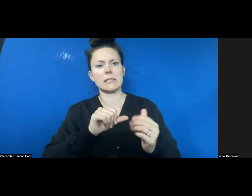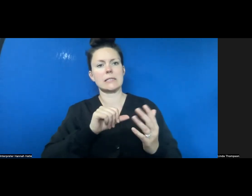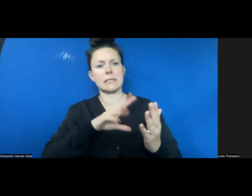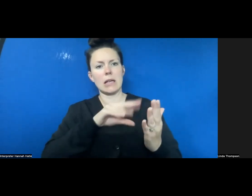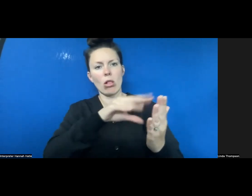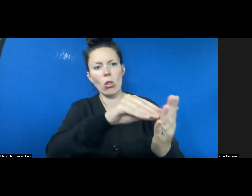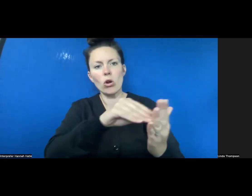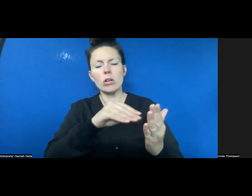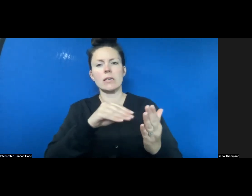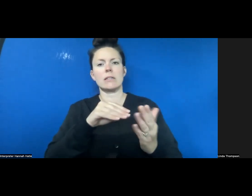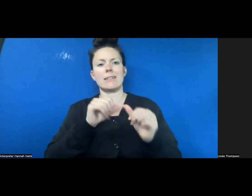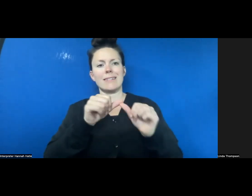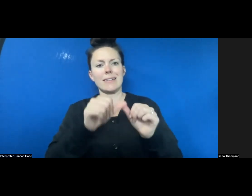of